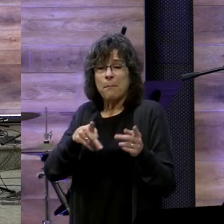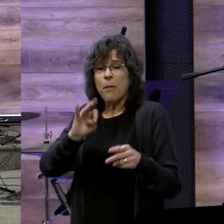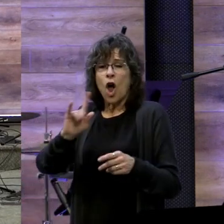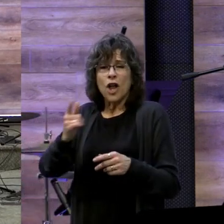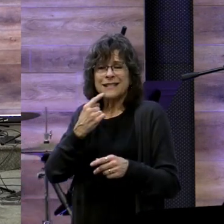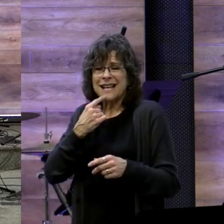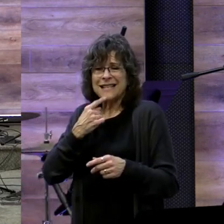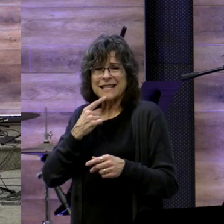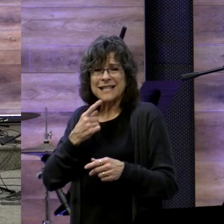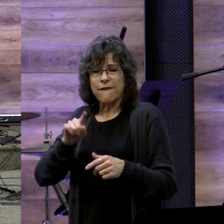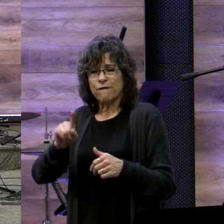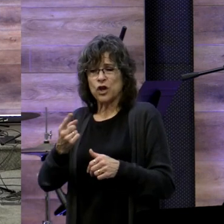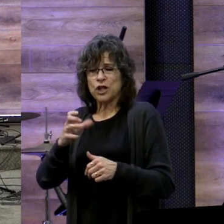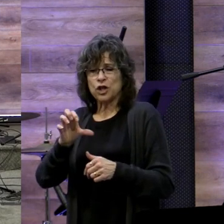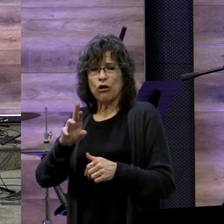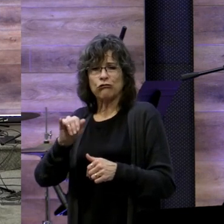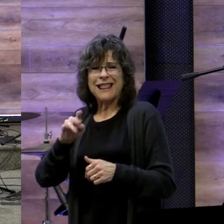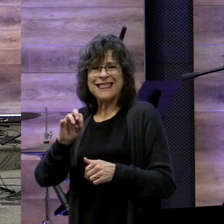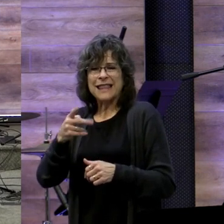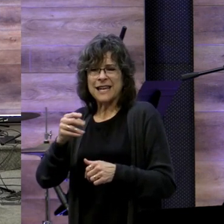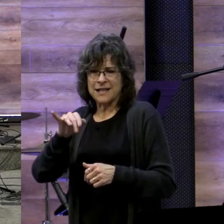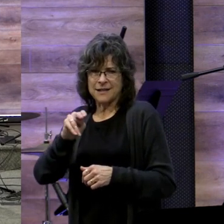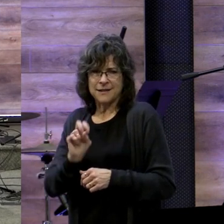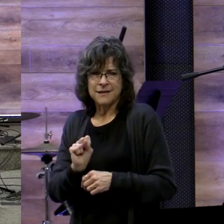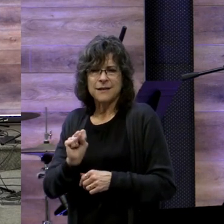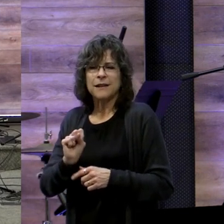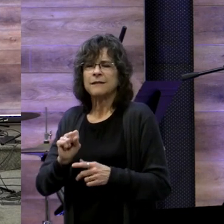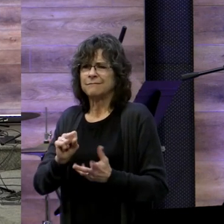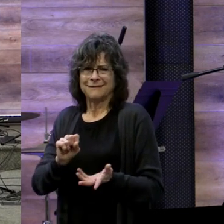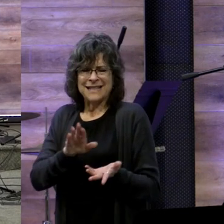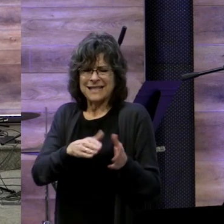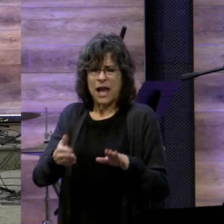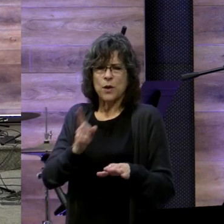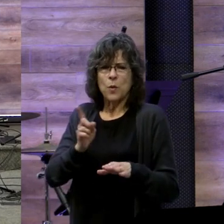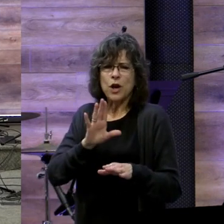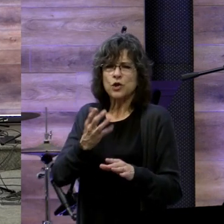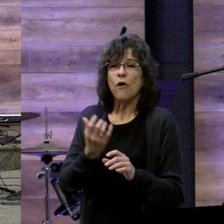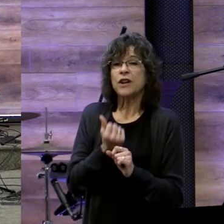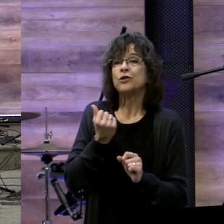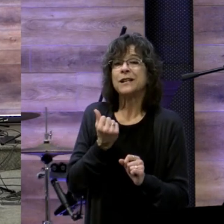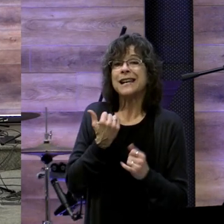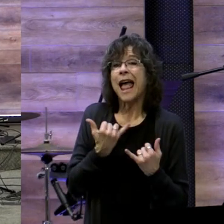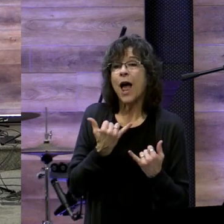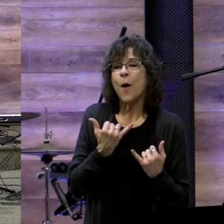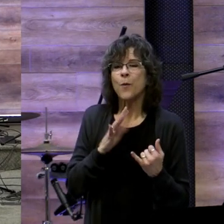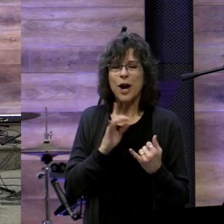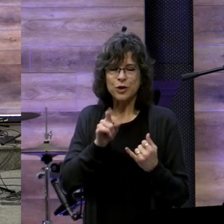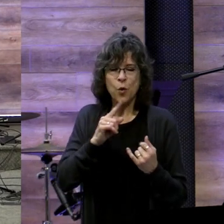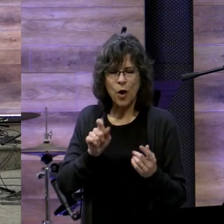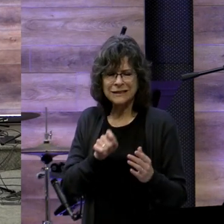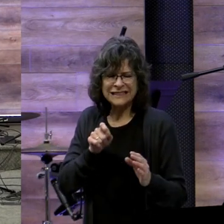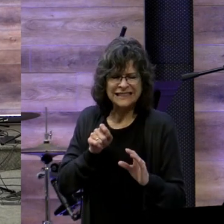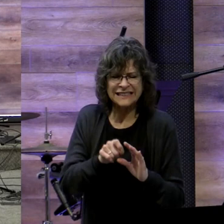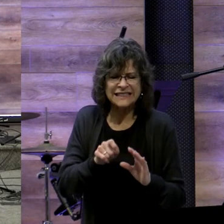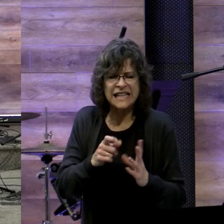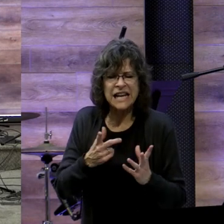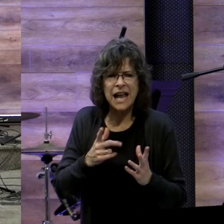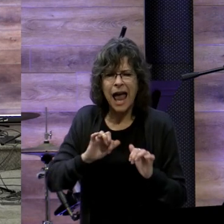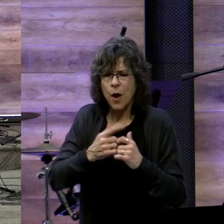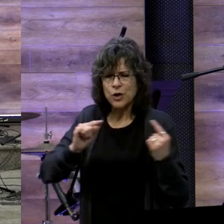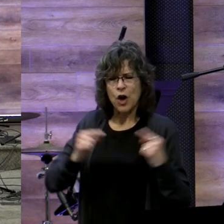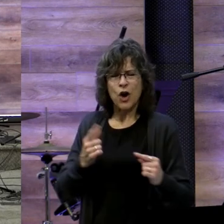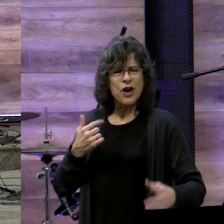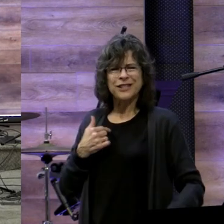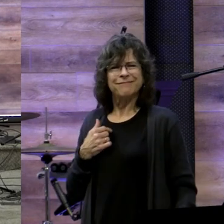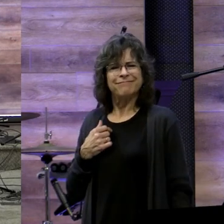15, "Oh death, where is your victory? Oh death, where is your sting? It has been robbed of its power for the believer." But